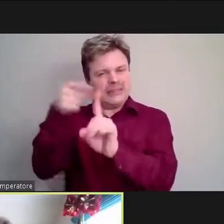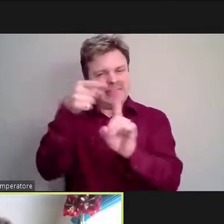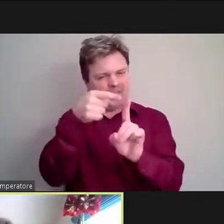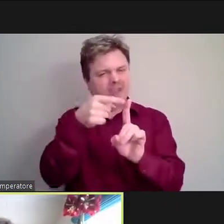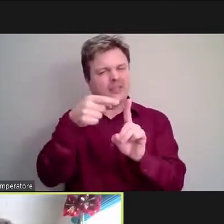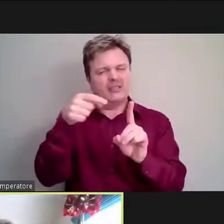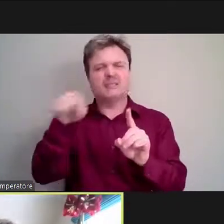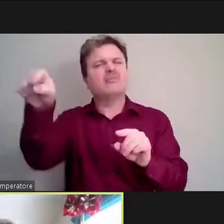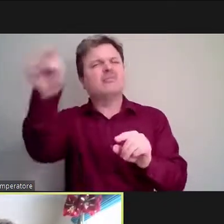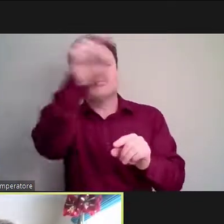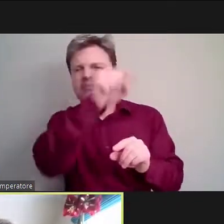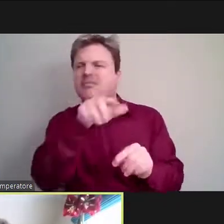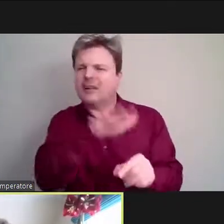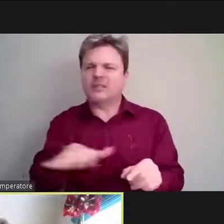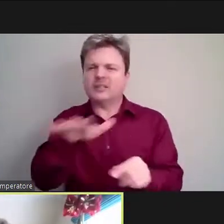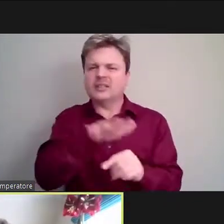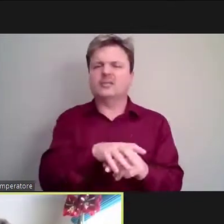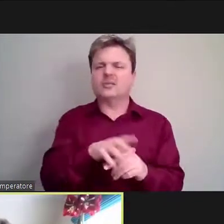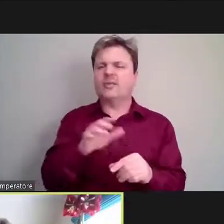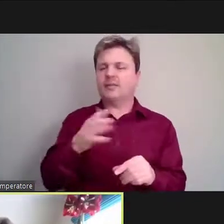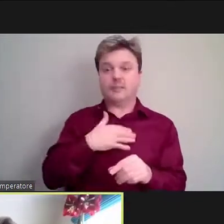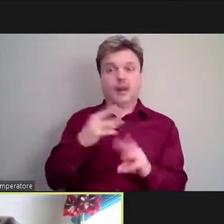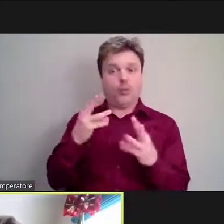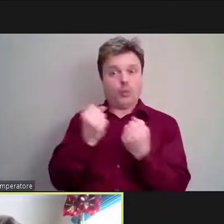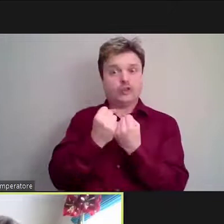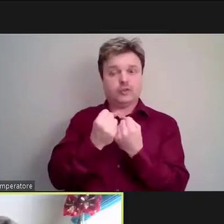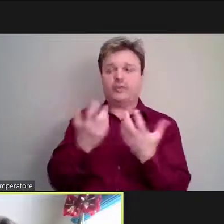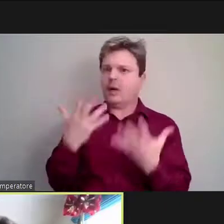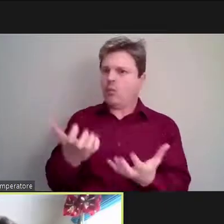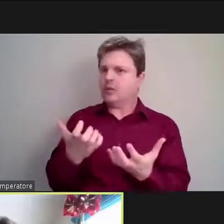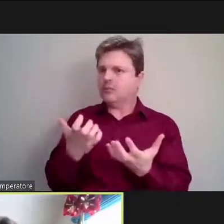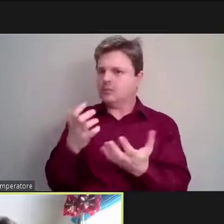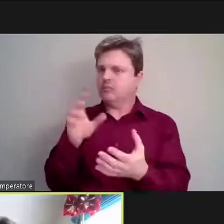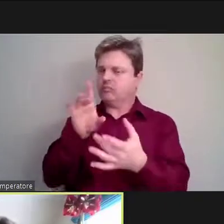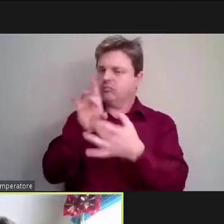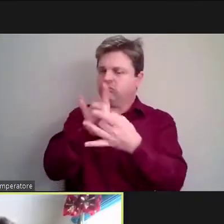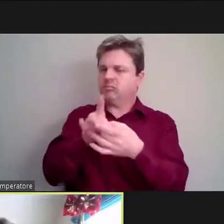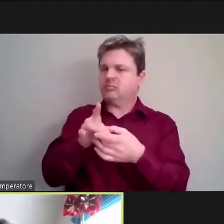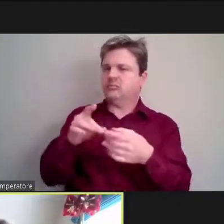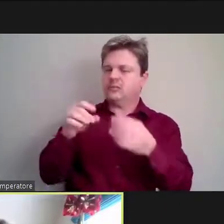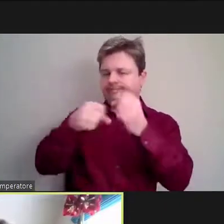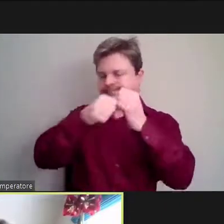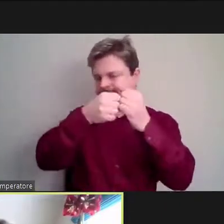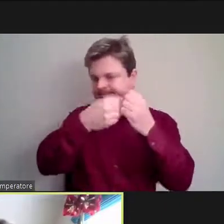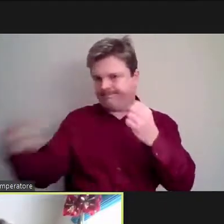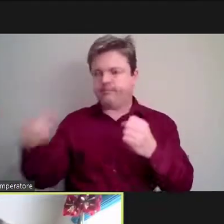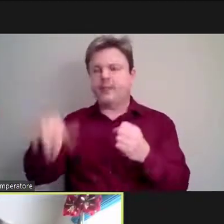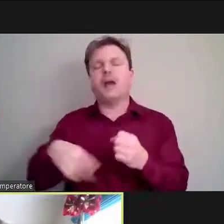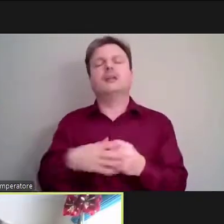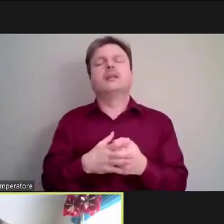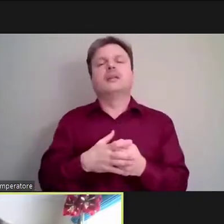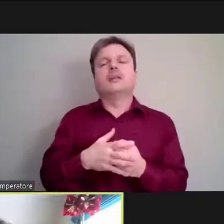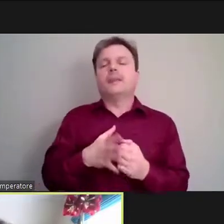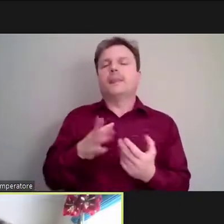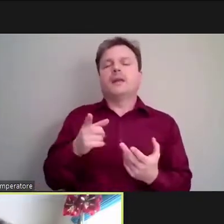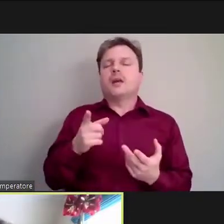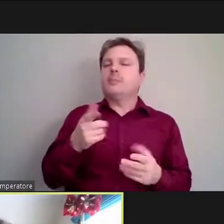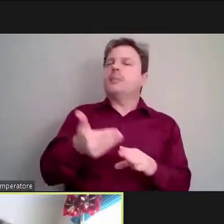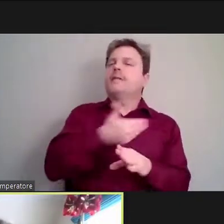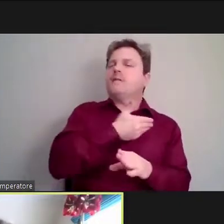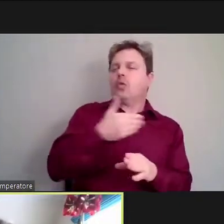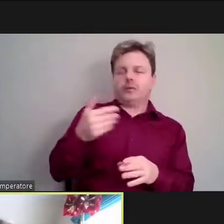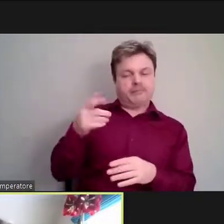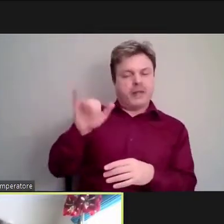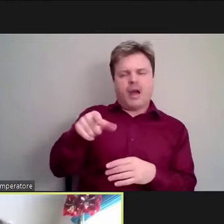into more in our workshop mode. Before I do that though, I'd love to hear from a few people who are not on the